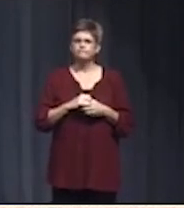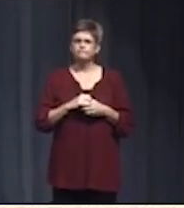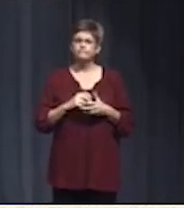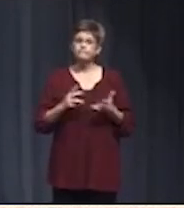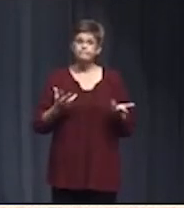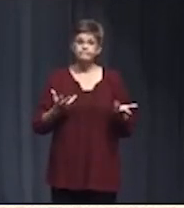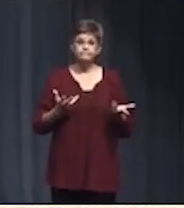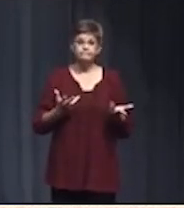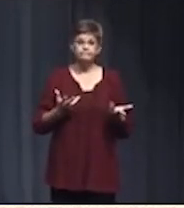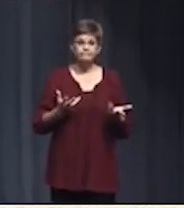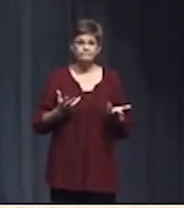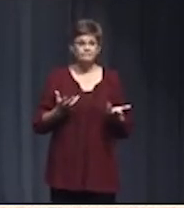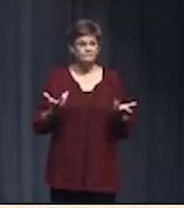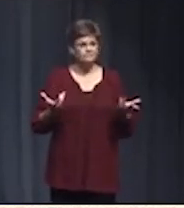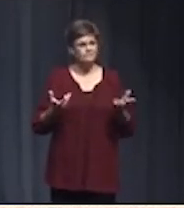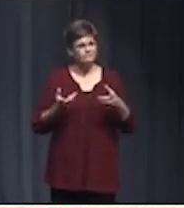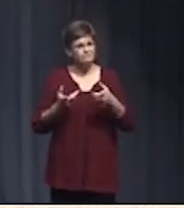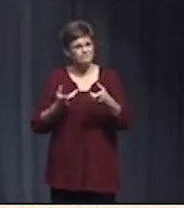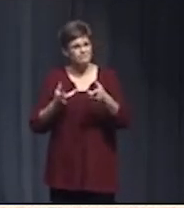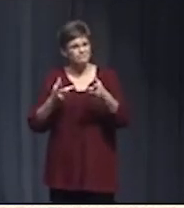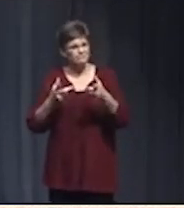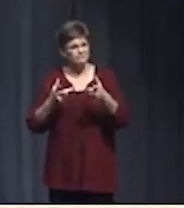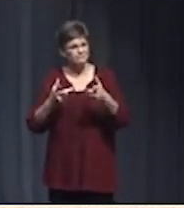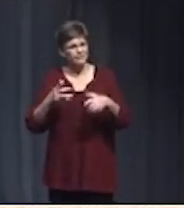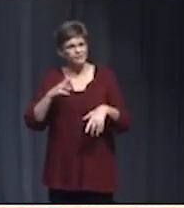And you don't think you can cry in front of me?